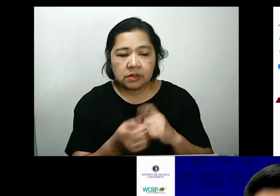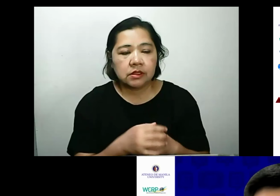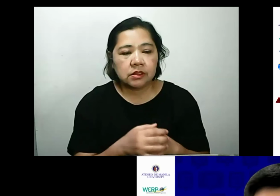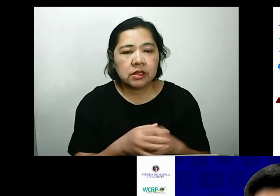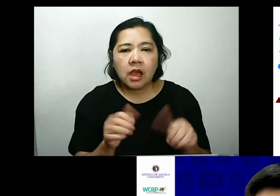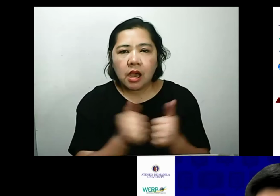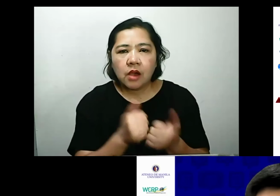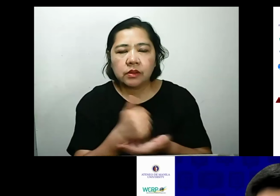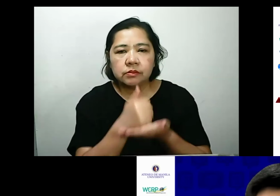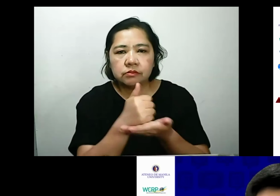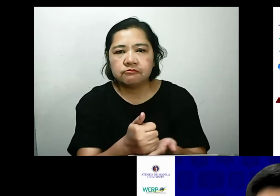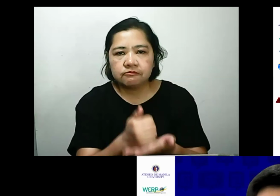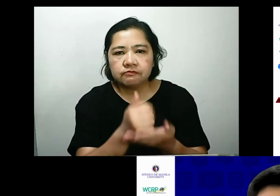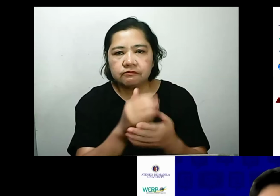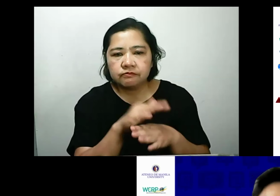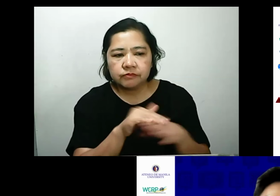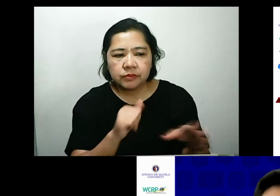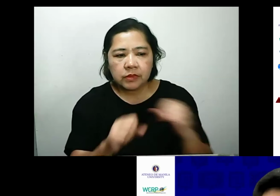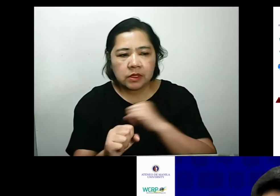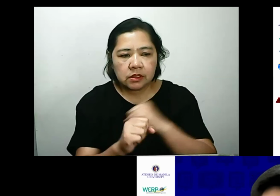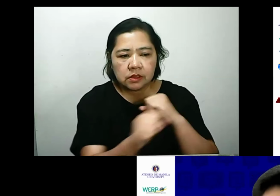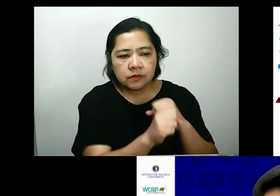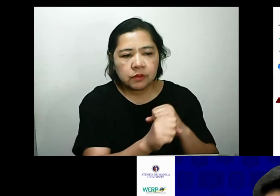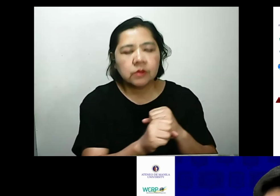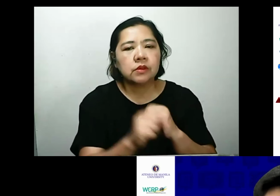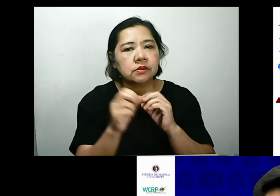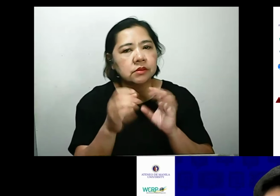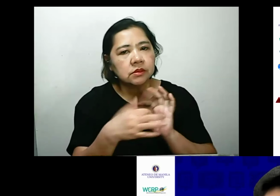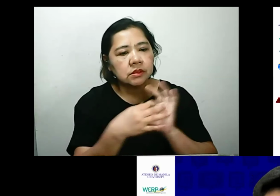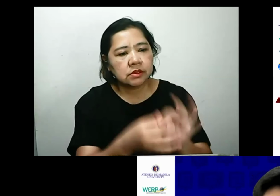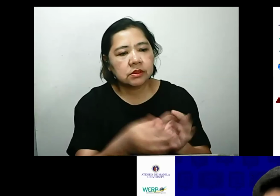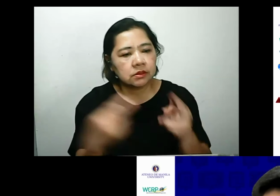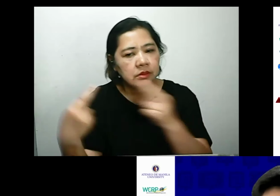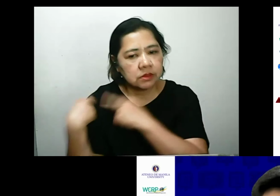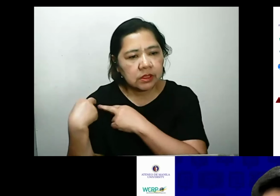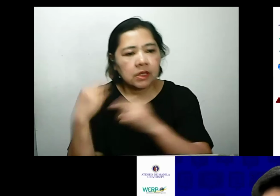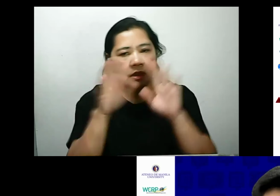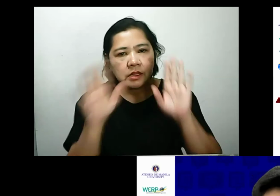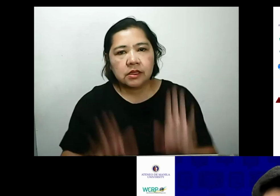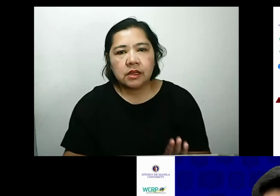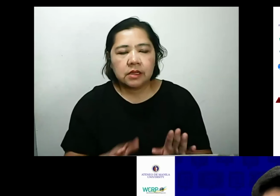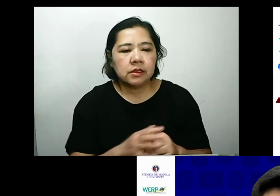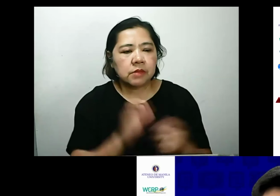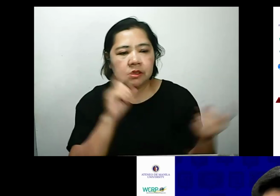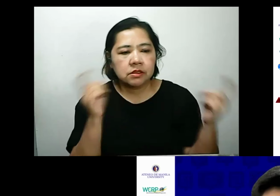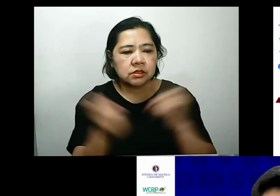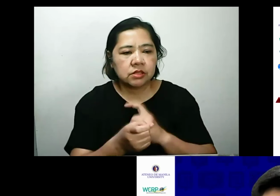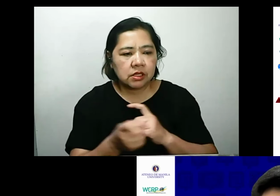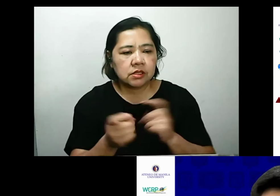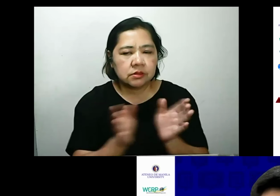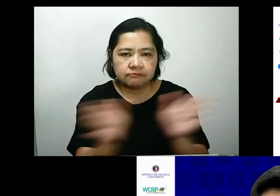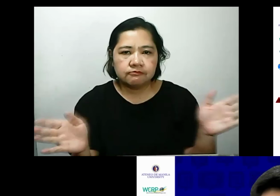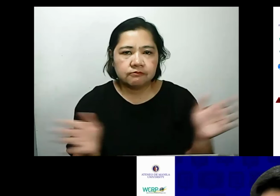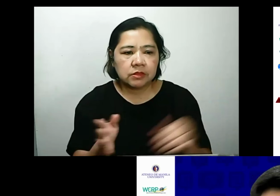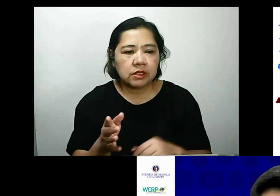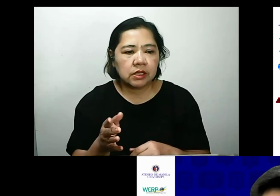this call for common but differentiated responsibility or climate justice in general, given the common knowledge that we are all equally